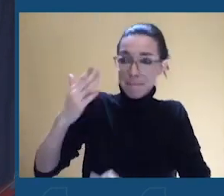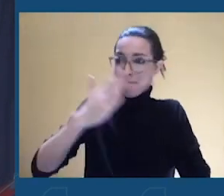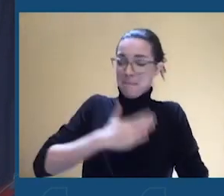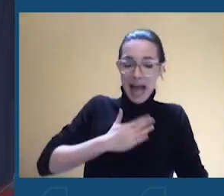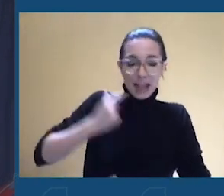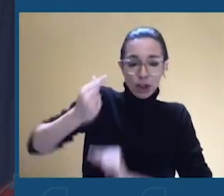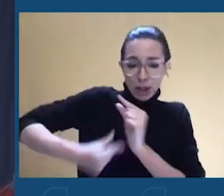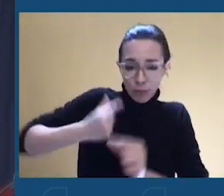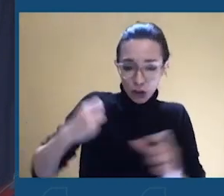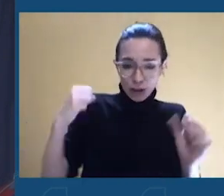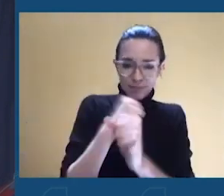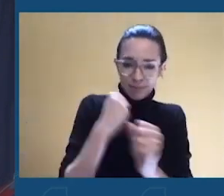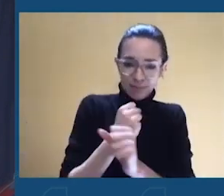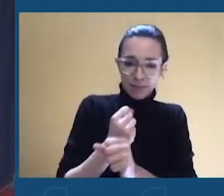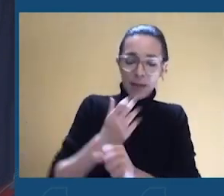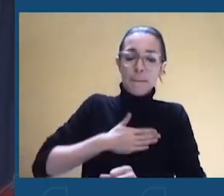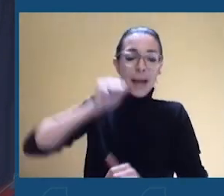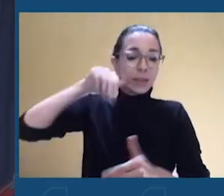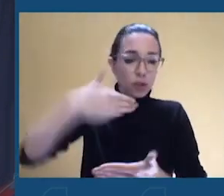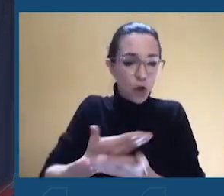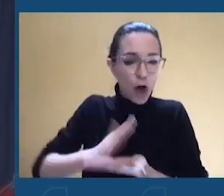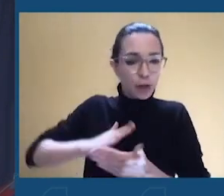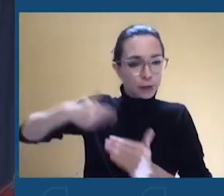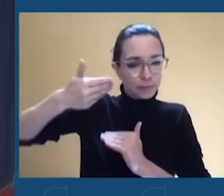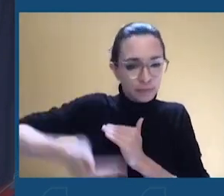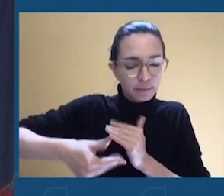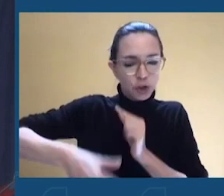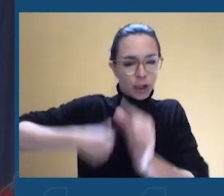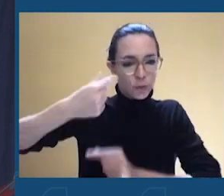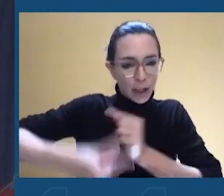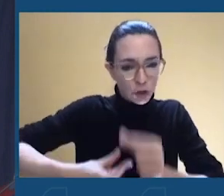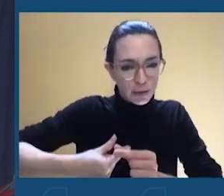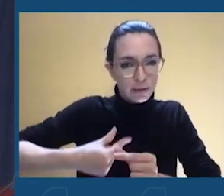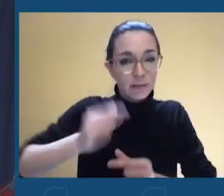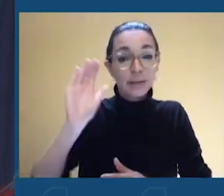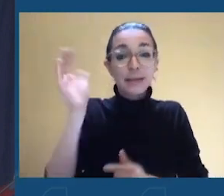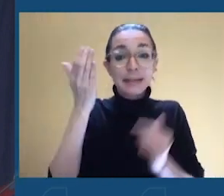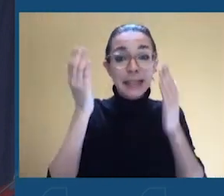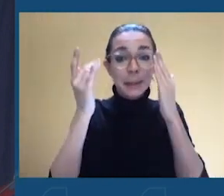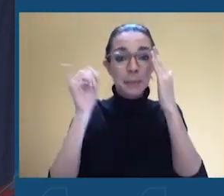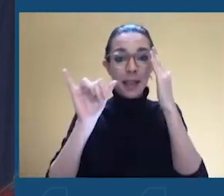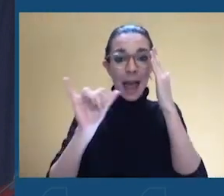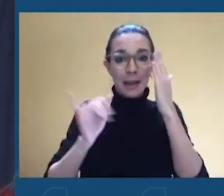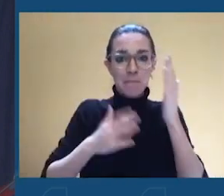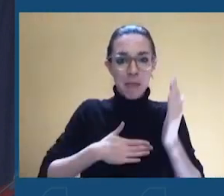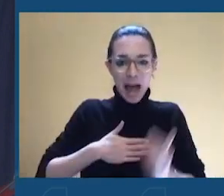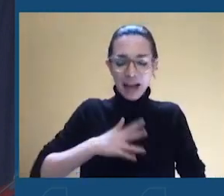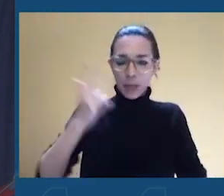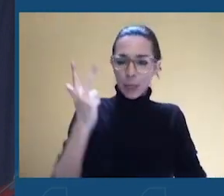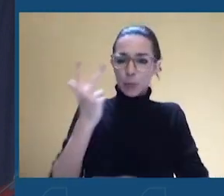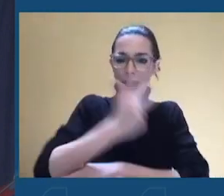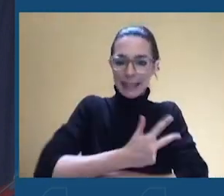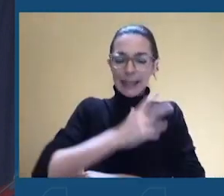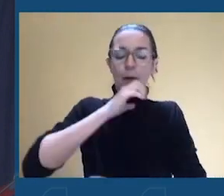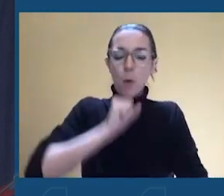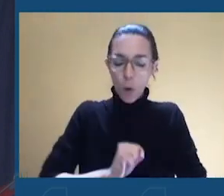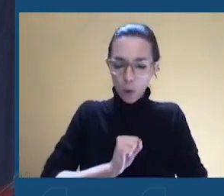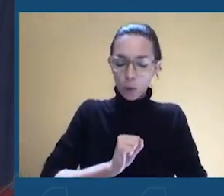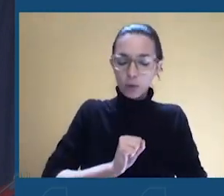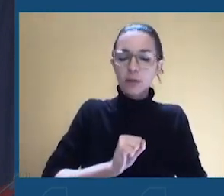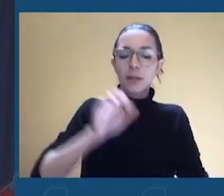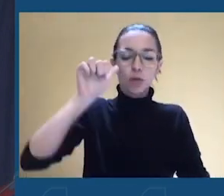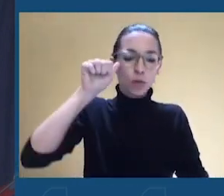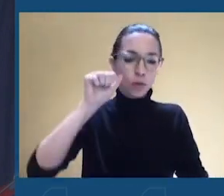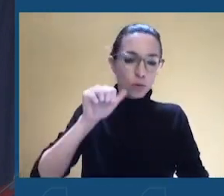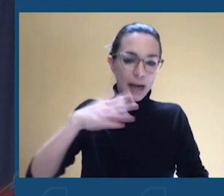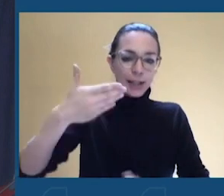my daughter's generation, and it seems like even my 3-day-old grandchild, Sophia's generation, will have to be